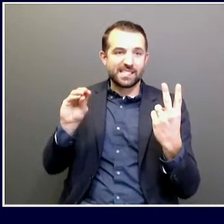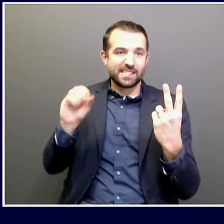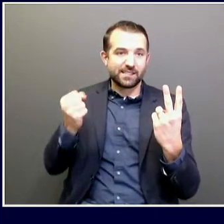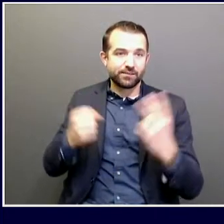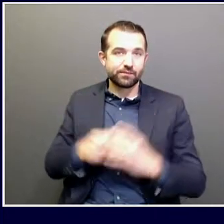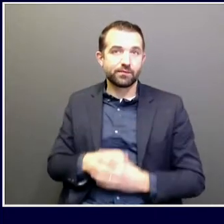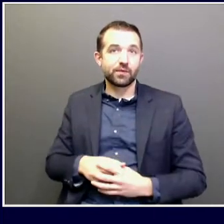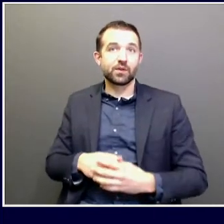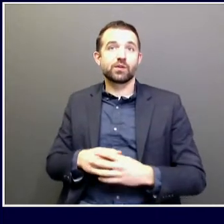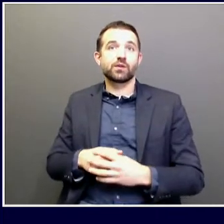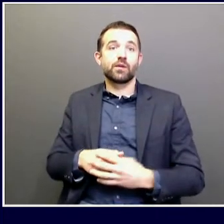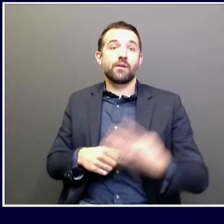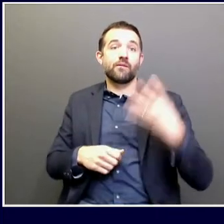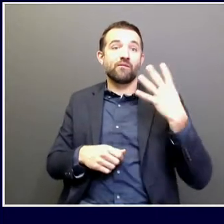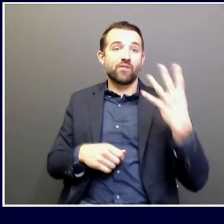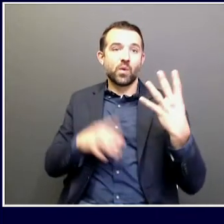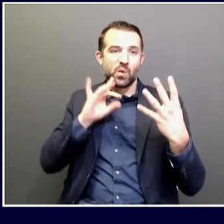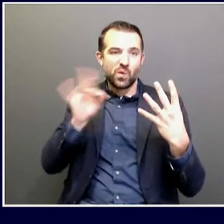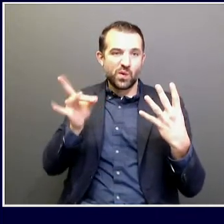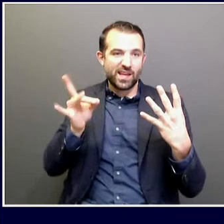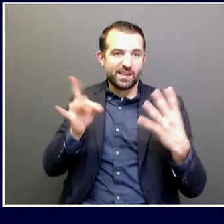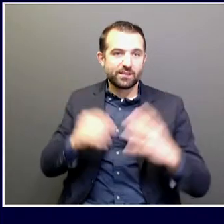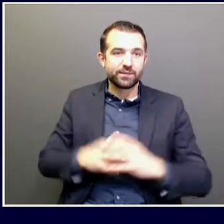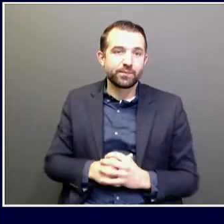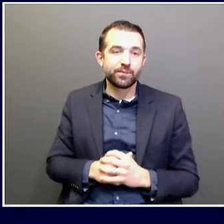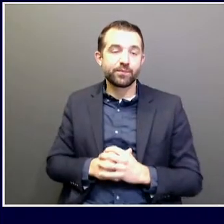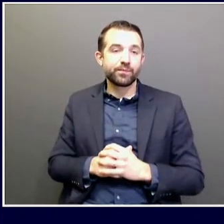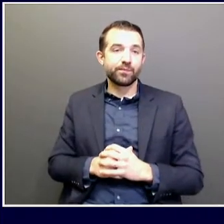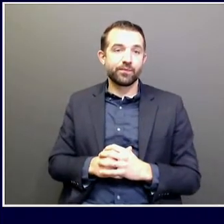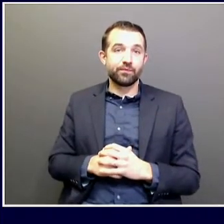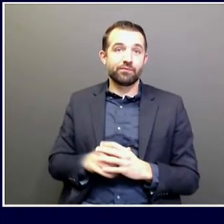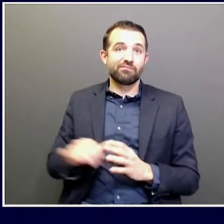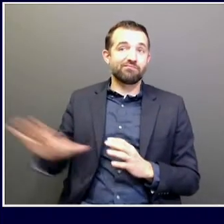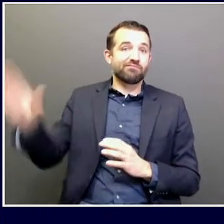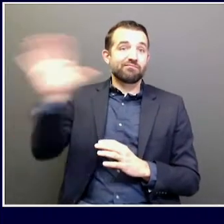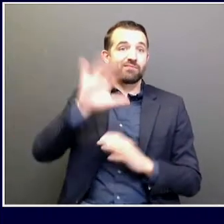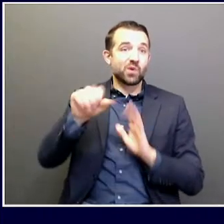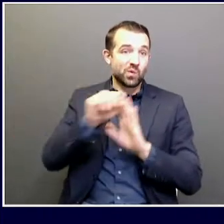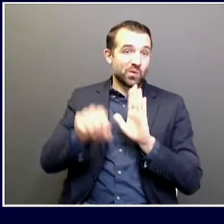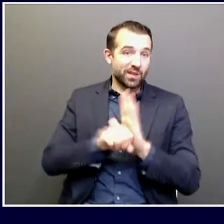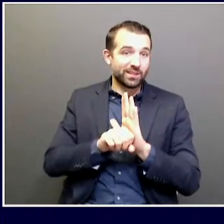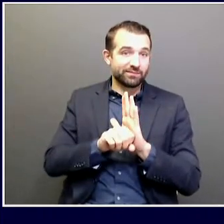Across the state, as of this morning, there have been